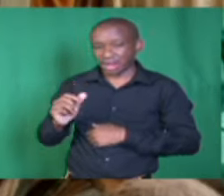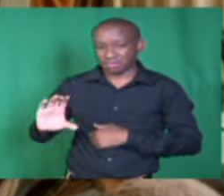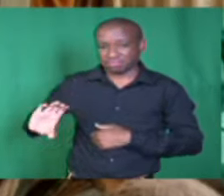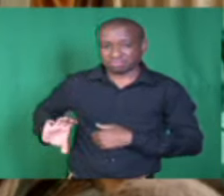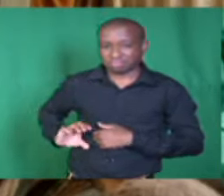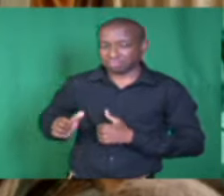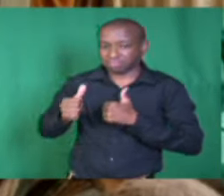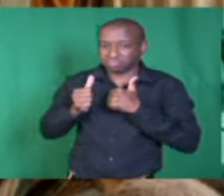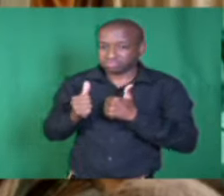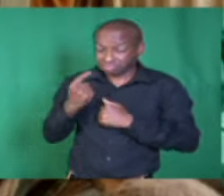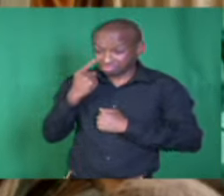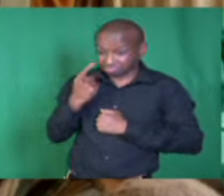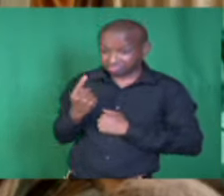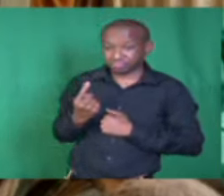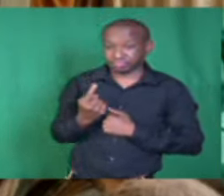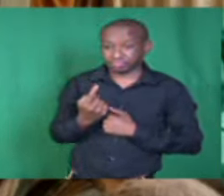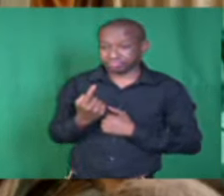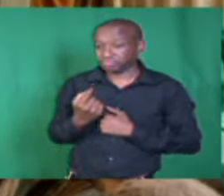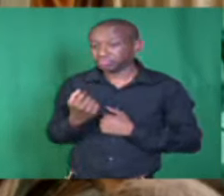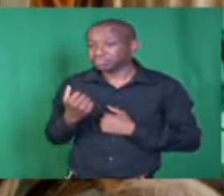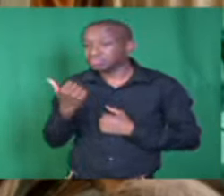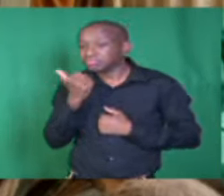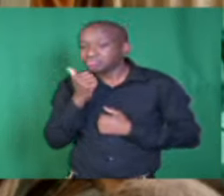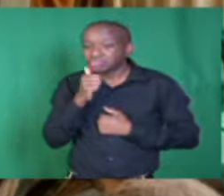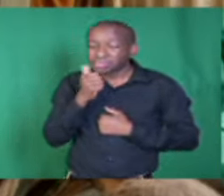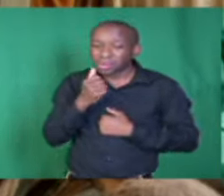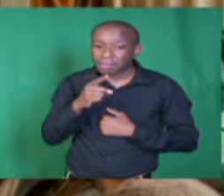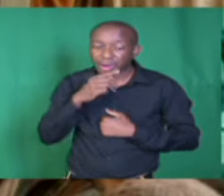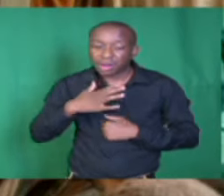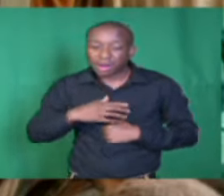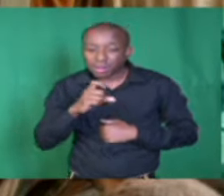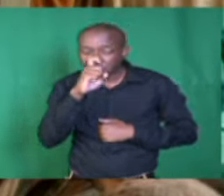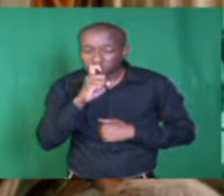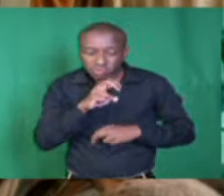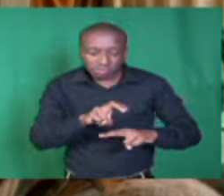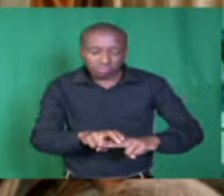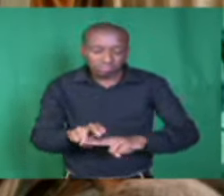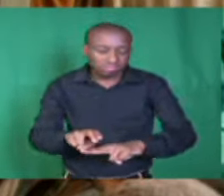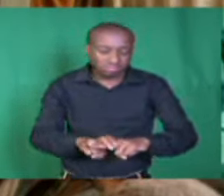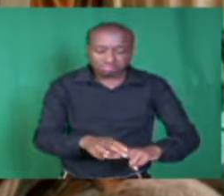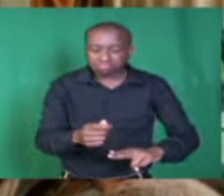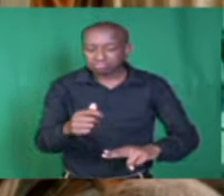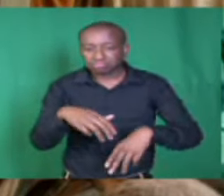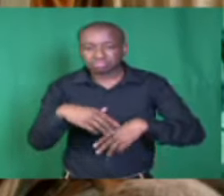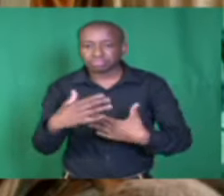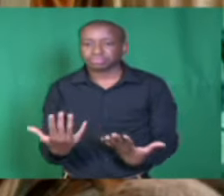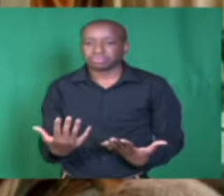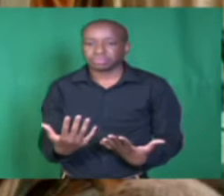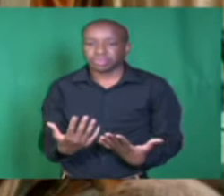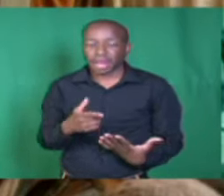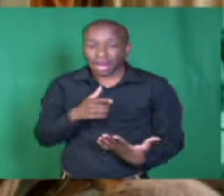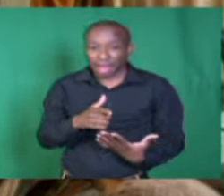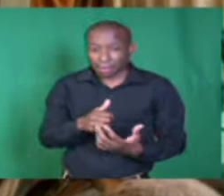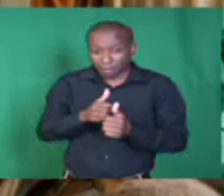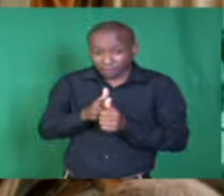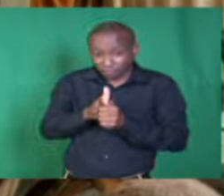can tell. Look at the ordinary Jews seated there, the followers of